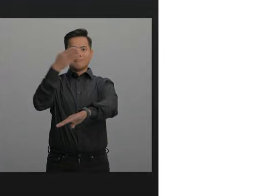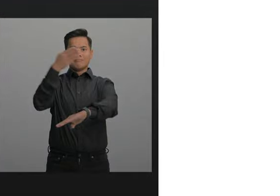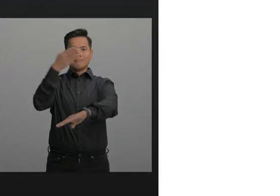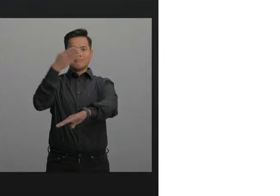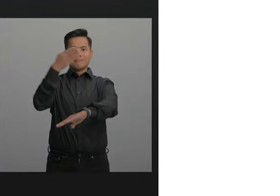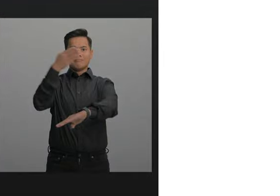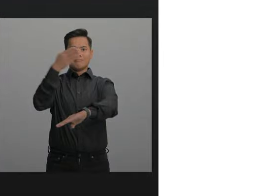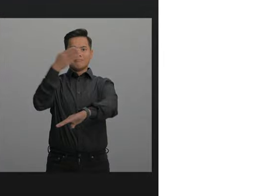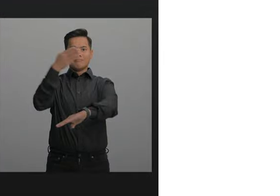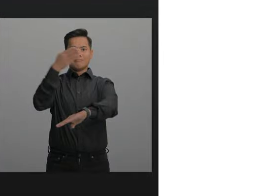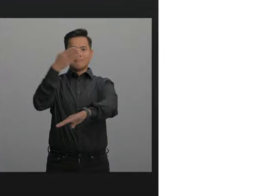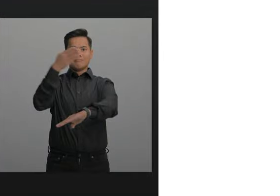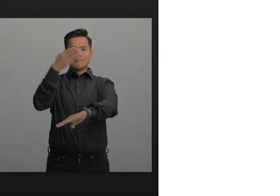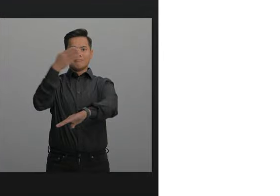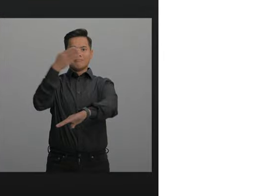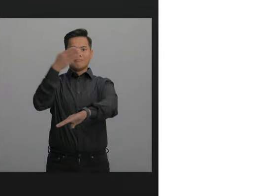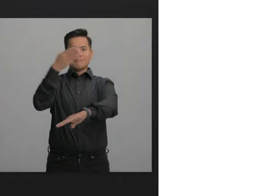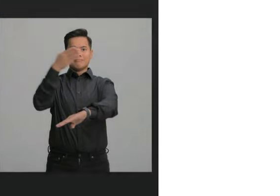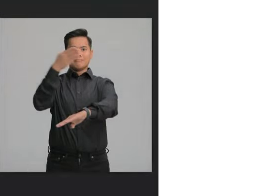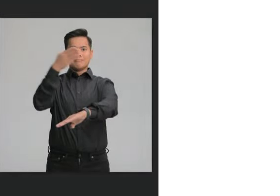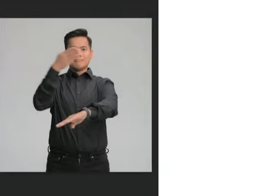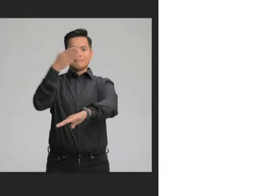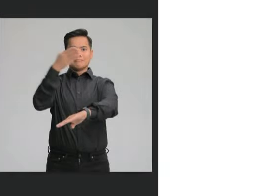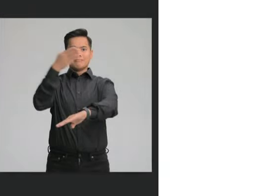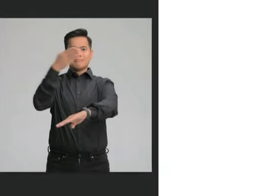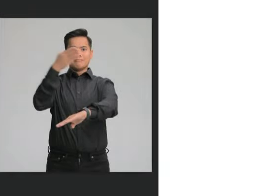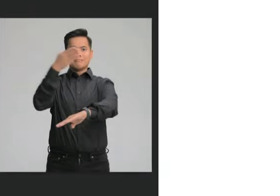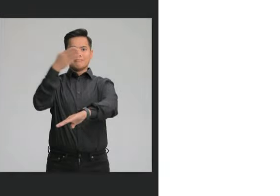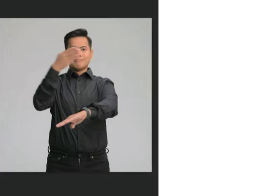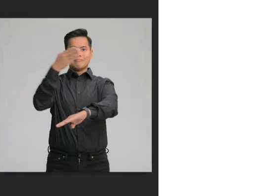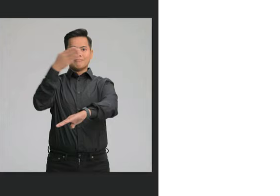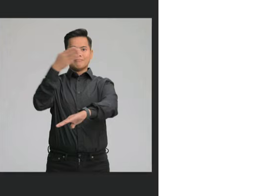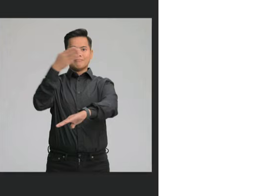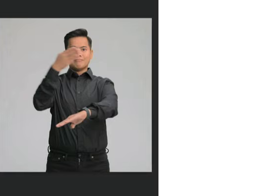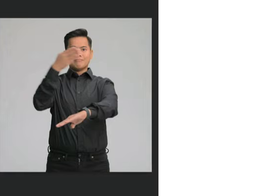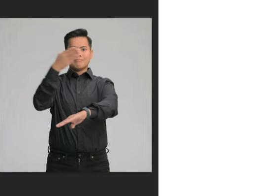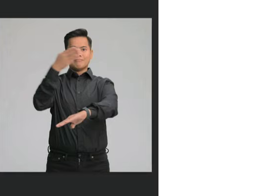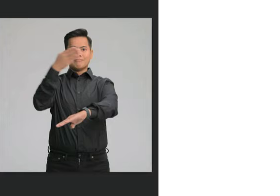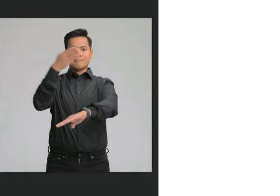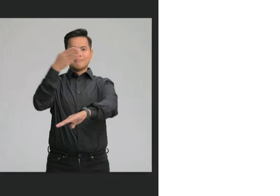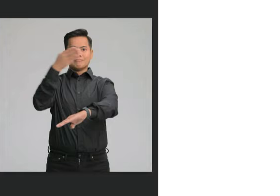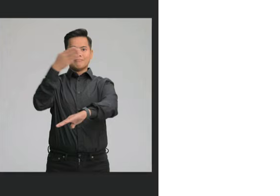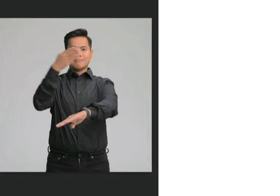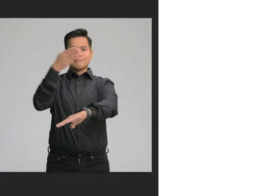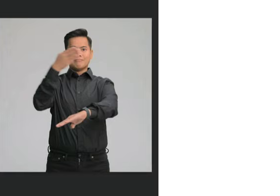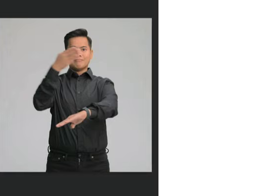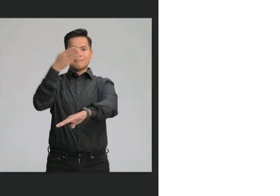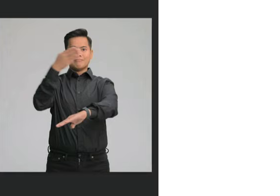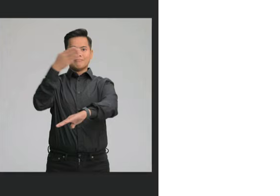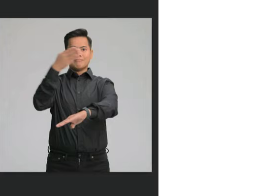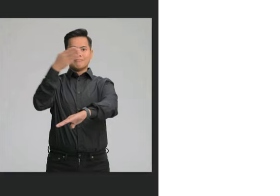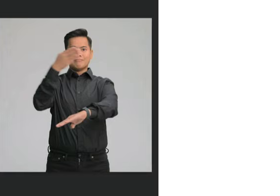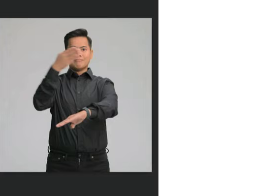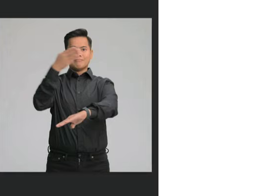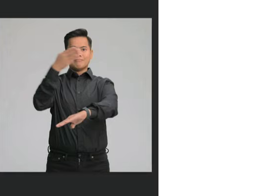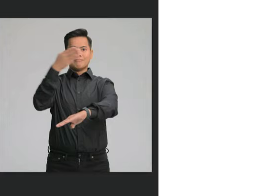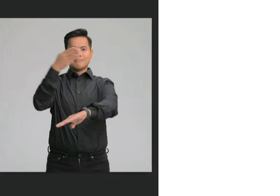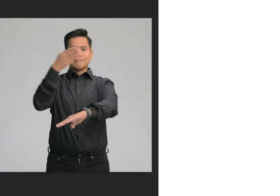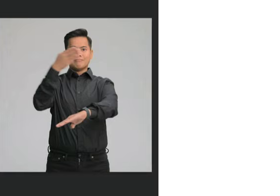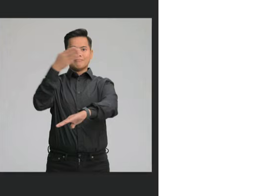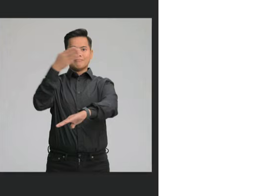so cinematic mode, the idea being that it's going to intelligently figure out what you're focusing on and make everything else in the background blurry.